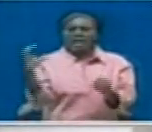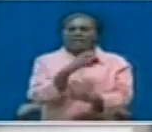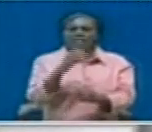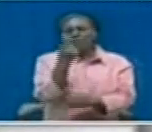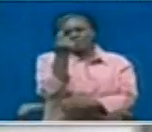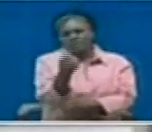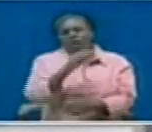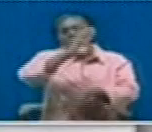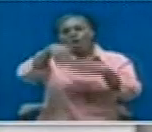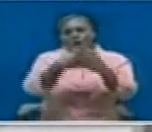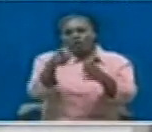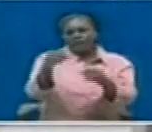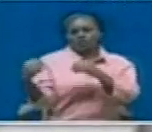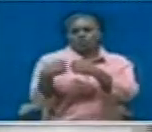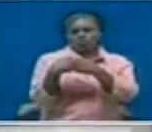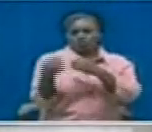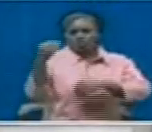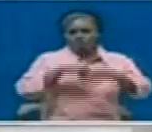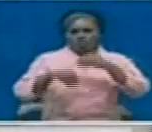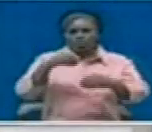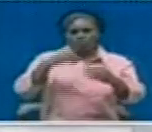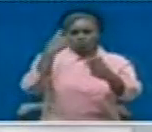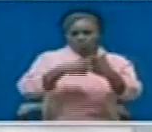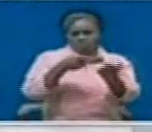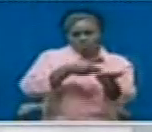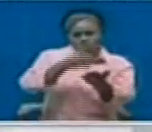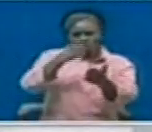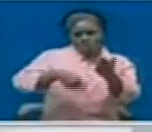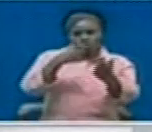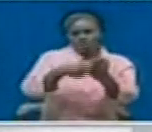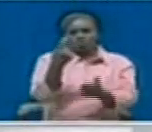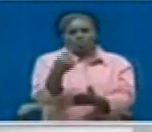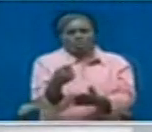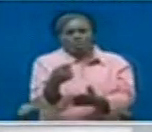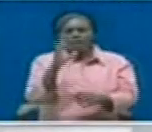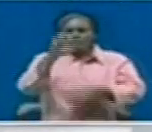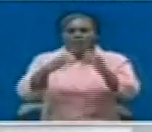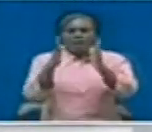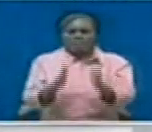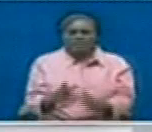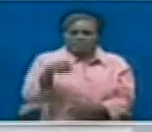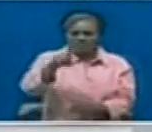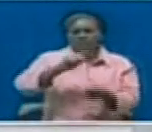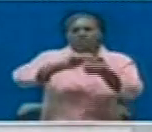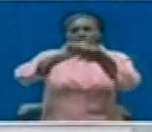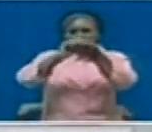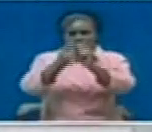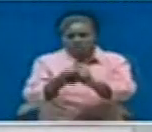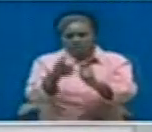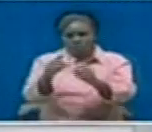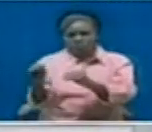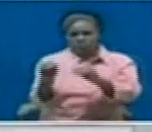hiyo yote inachangia bei ya hii samaki kuwa kidogo. A sizable number of the farmers has actually changed, and they have